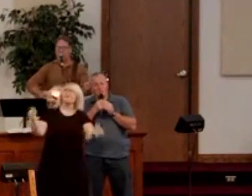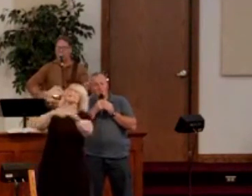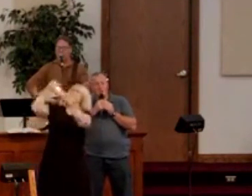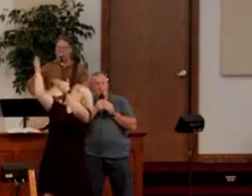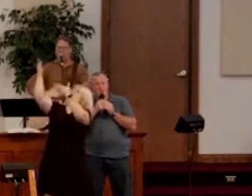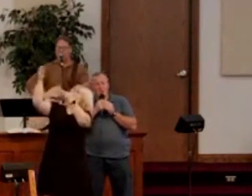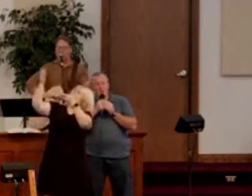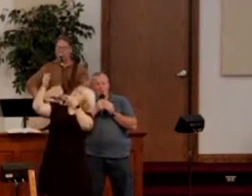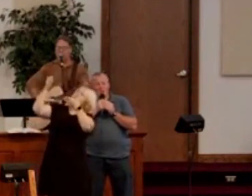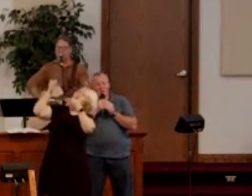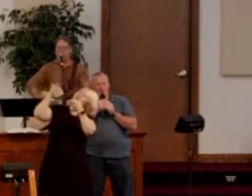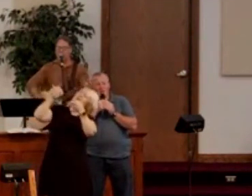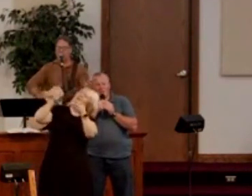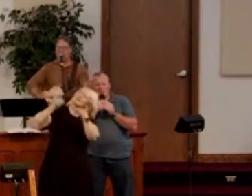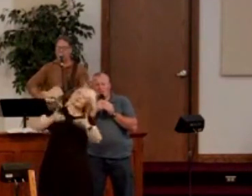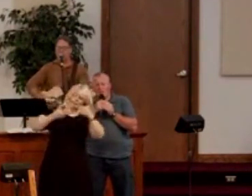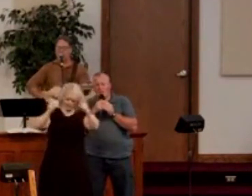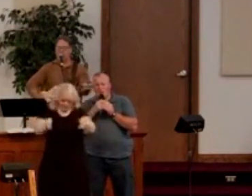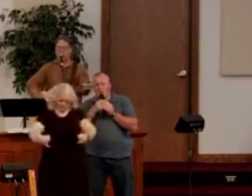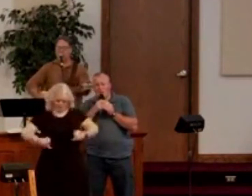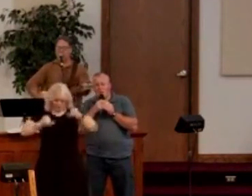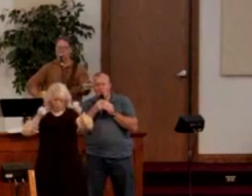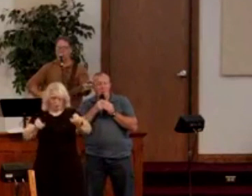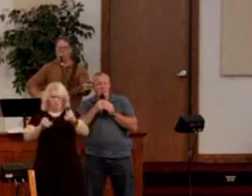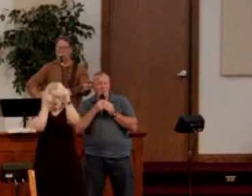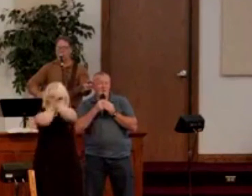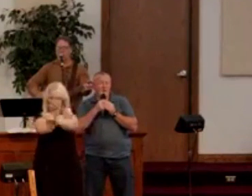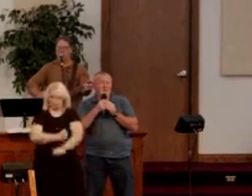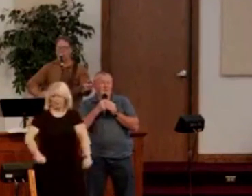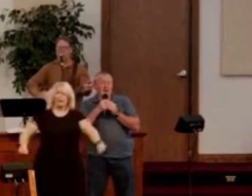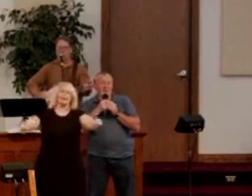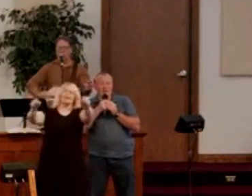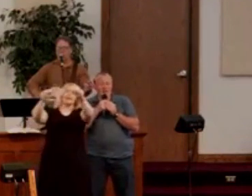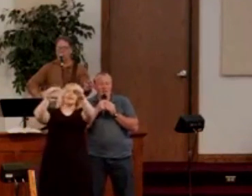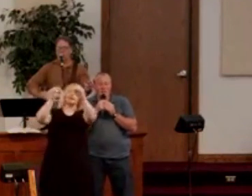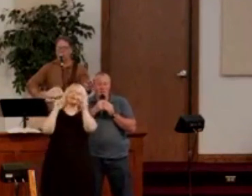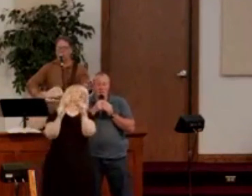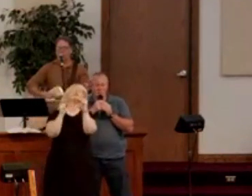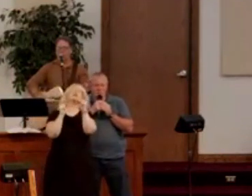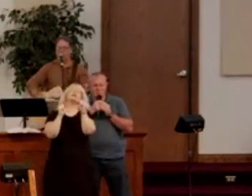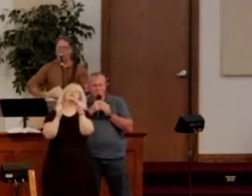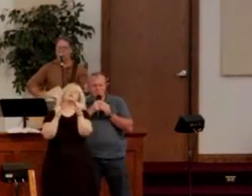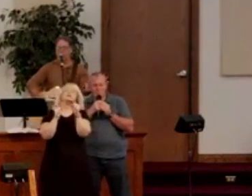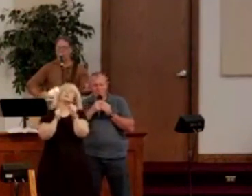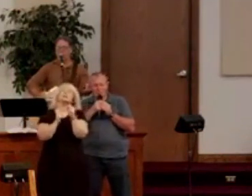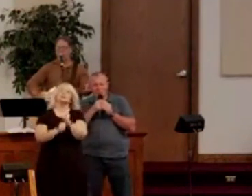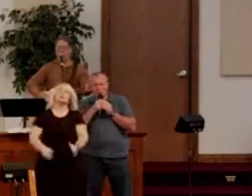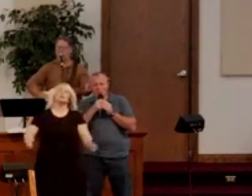love. Restore to me the joy of your salvation.